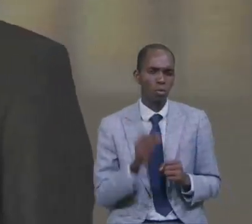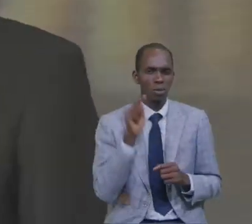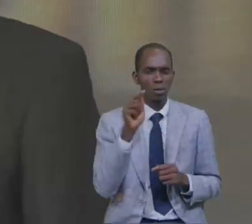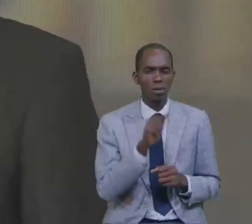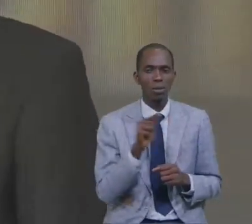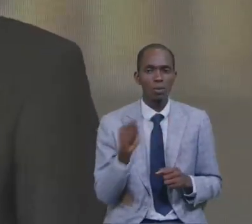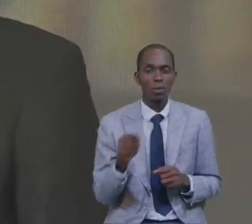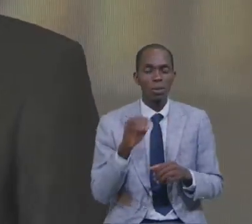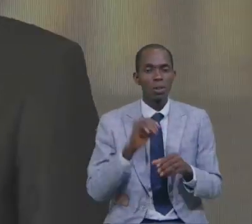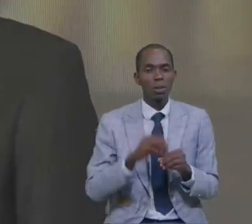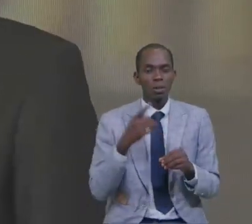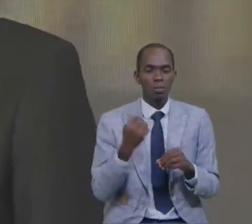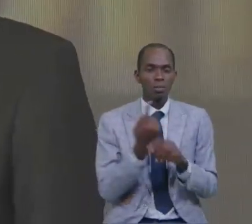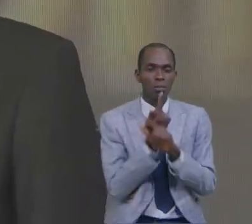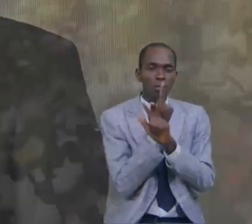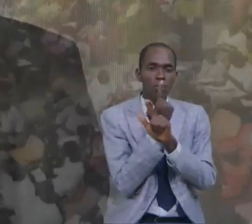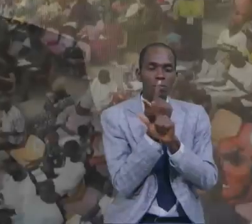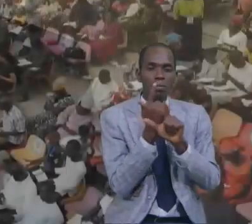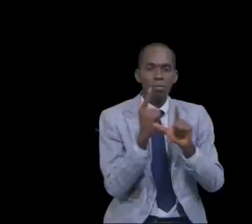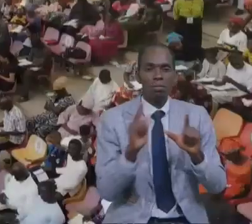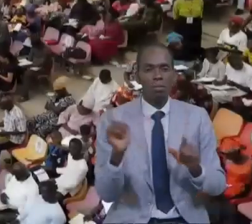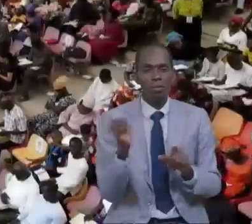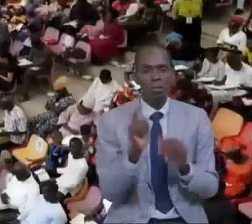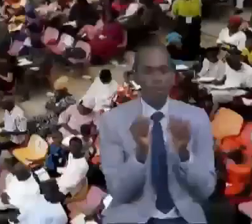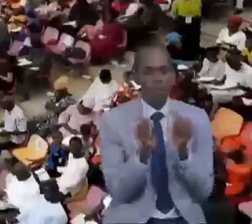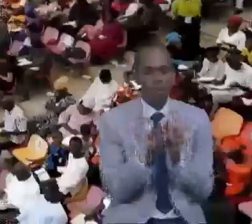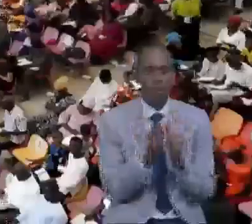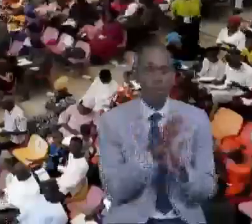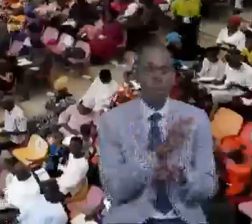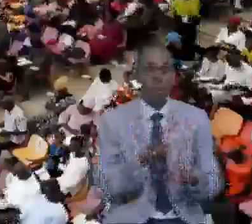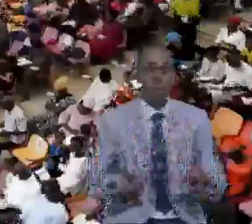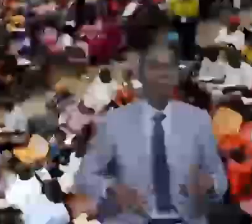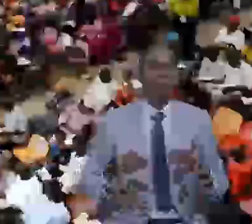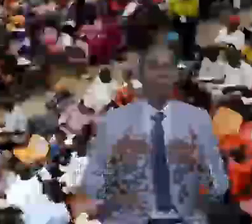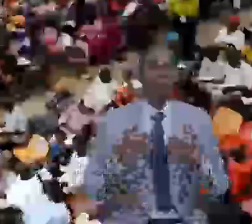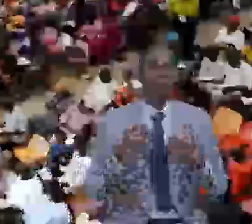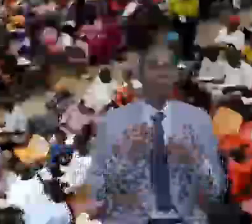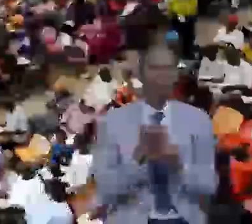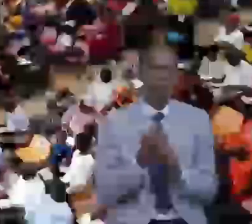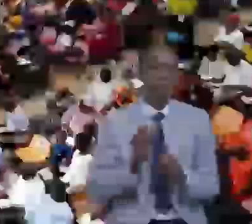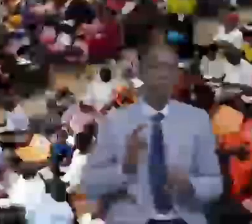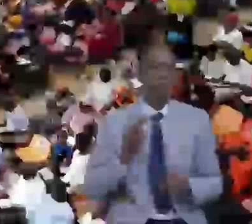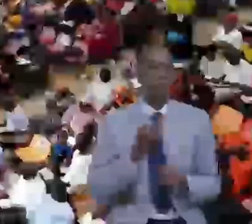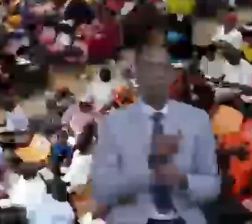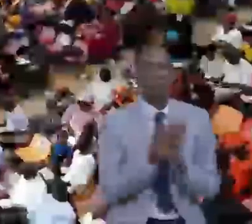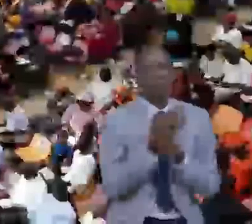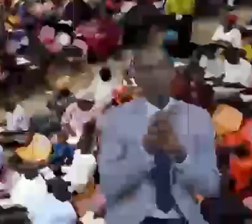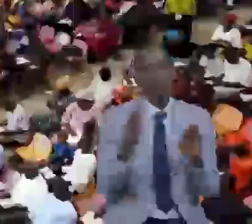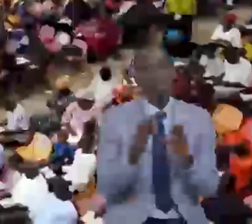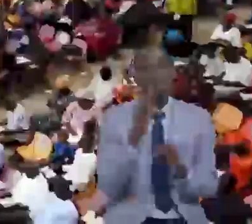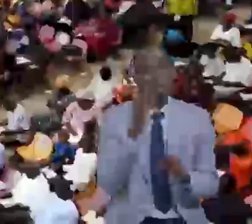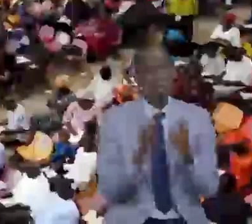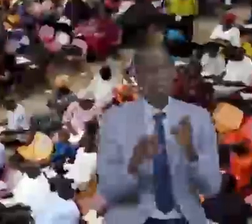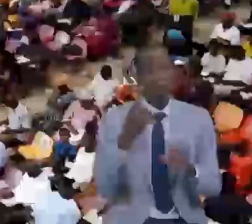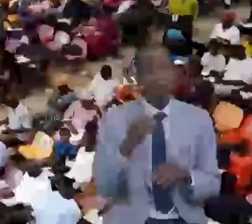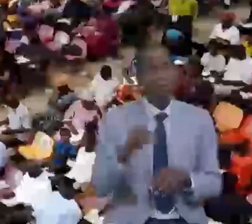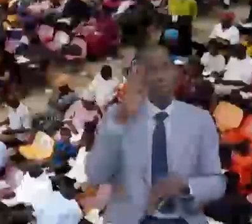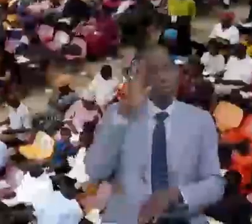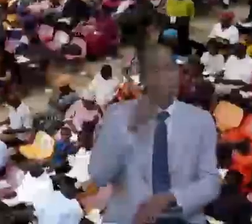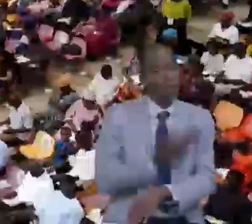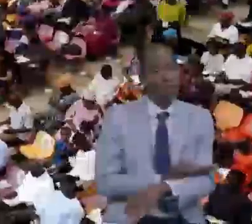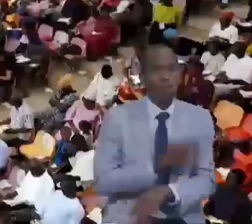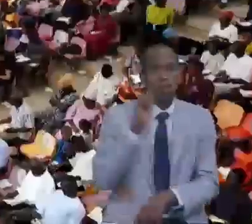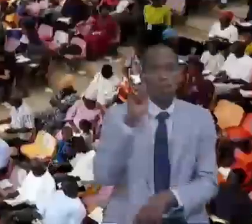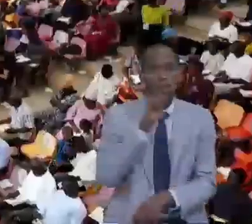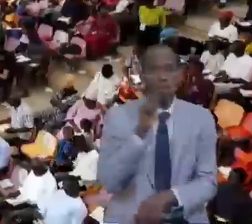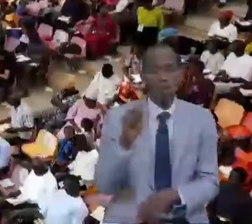the Son therefore shall make you free, he shall be free indeed. And all the things that tied you, all the chains